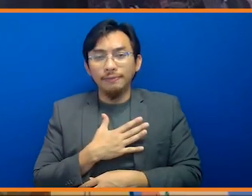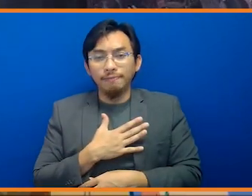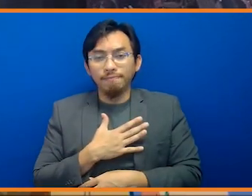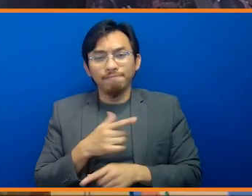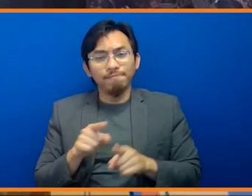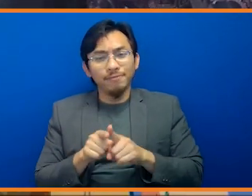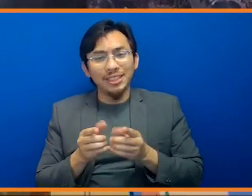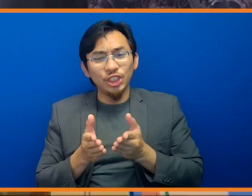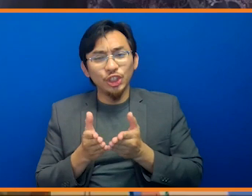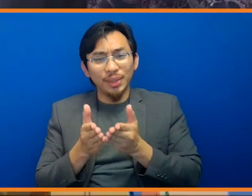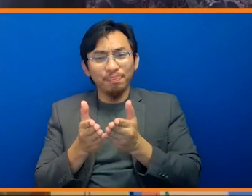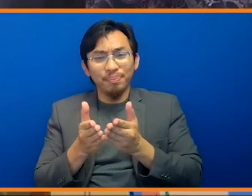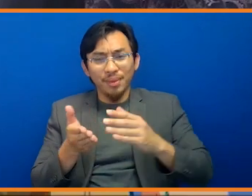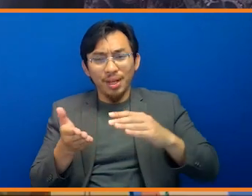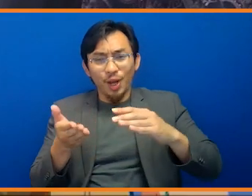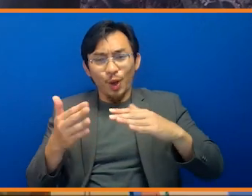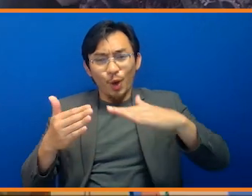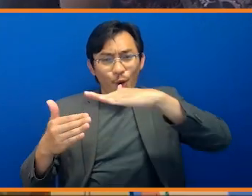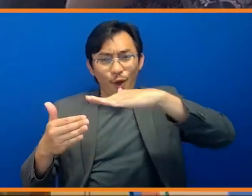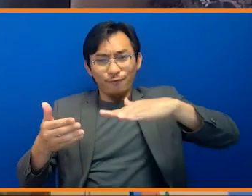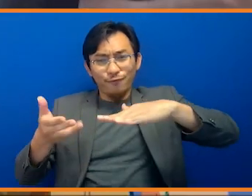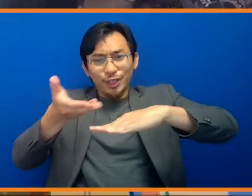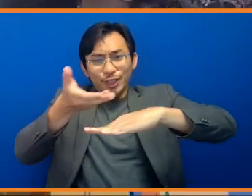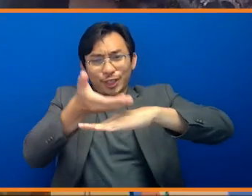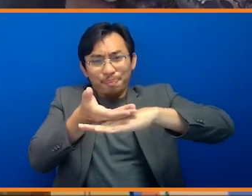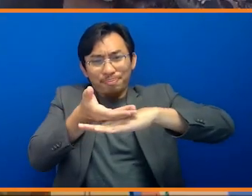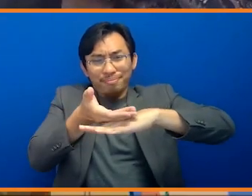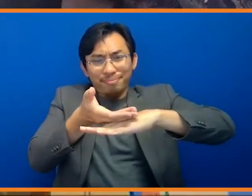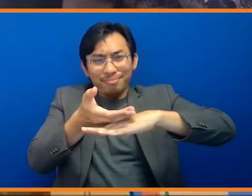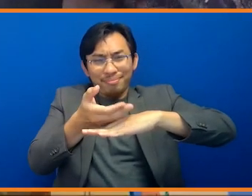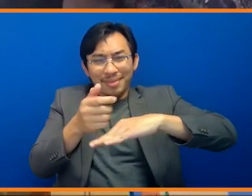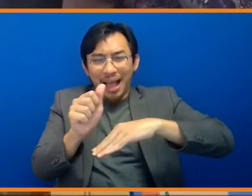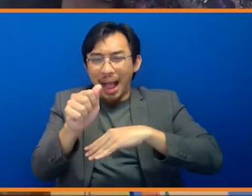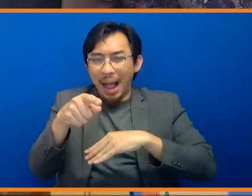ship on the roof and also kapal apung.